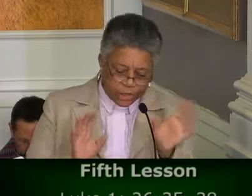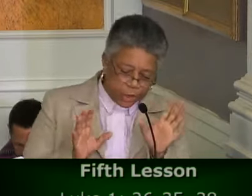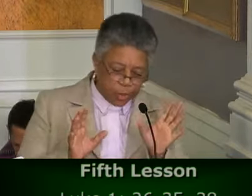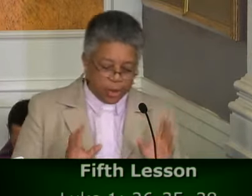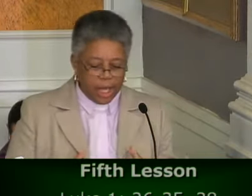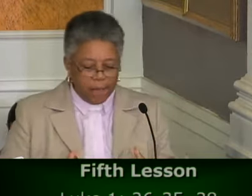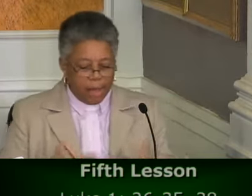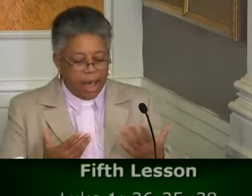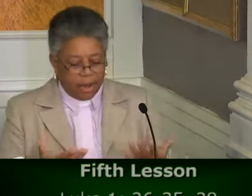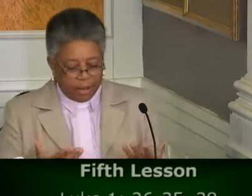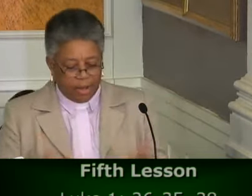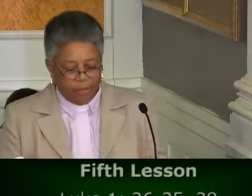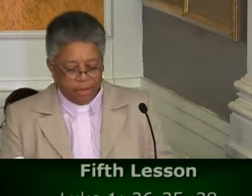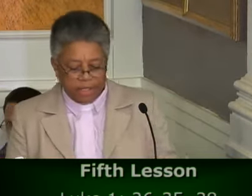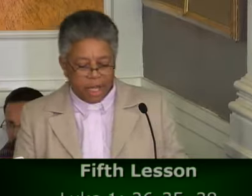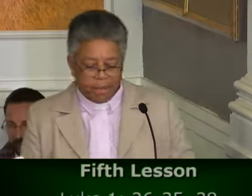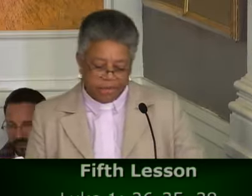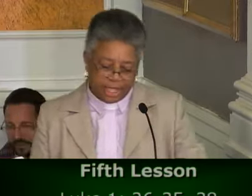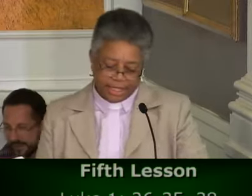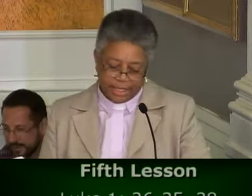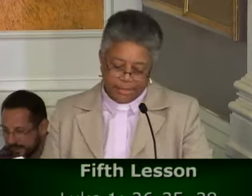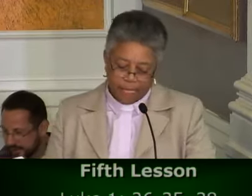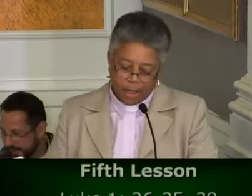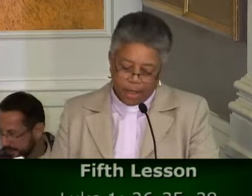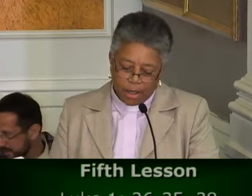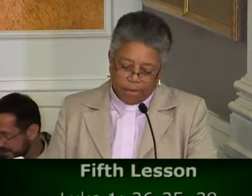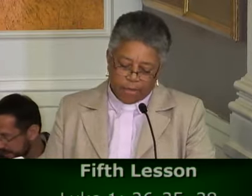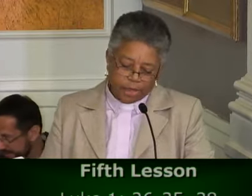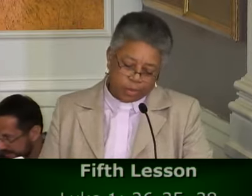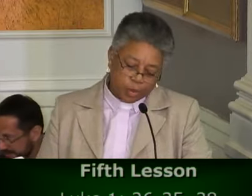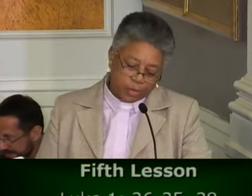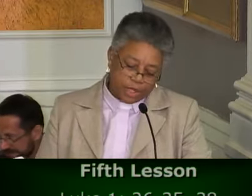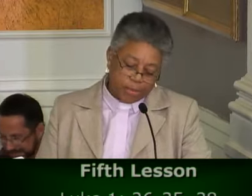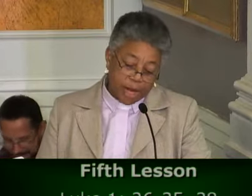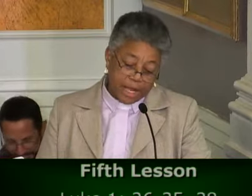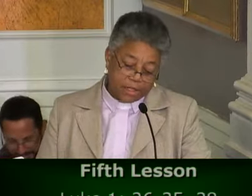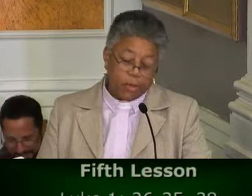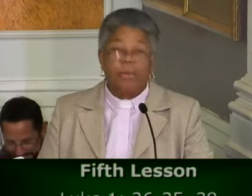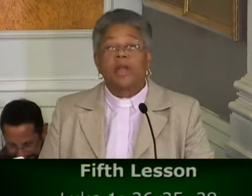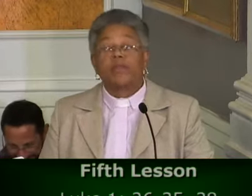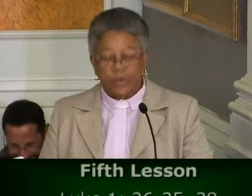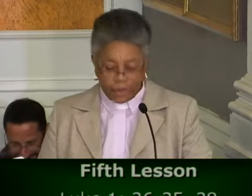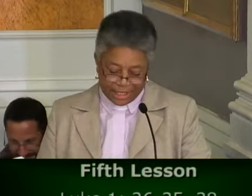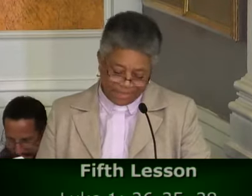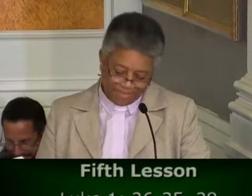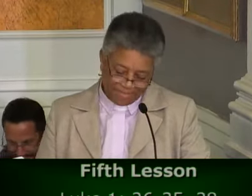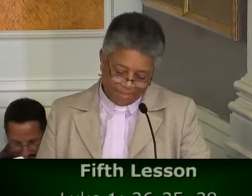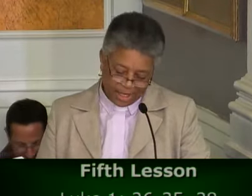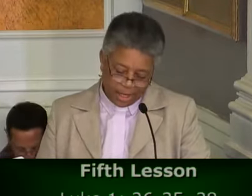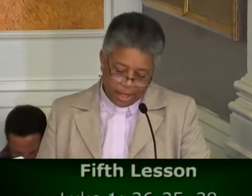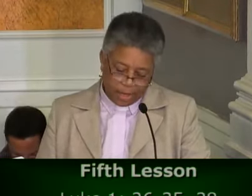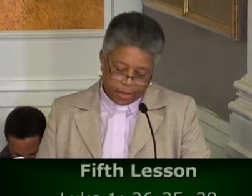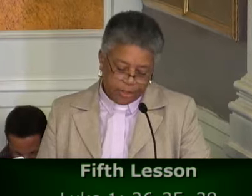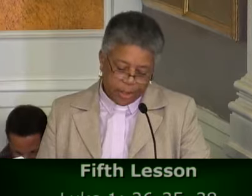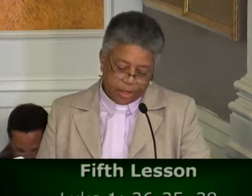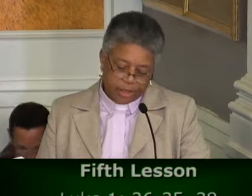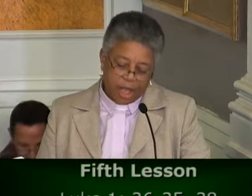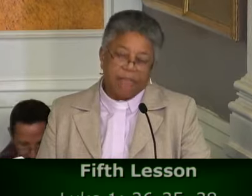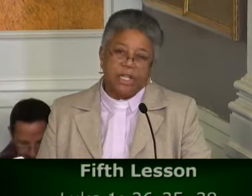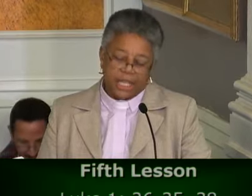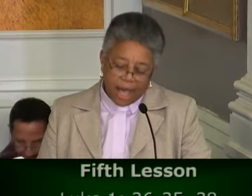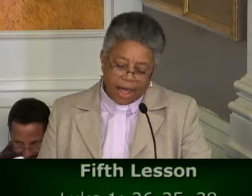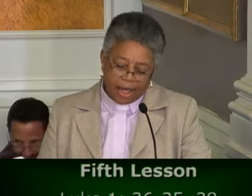A shoot will come up from the stump of Jesse. From its roots, a branch will bear fruit. The spirit